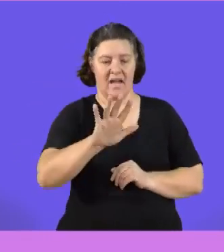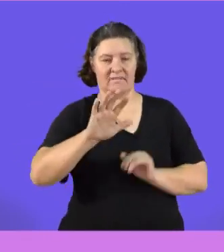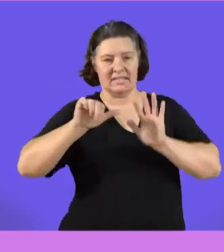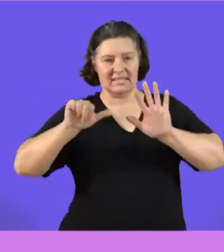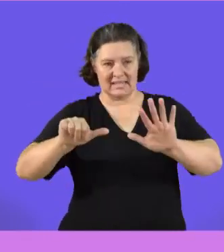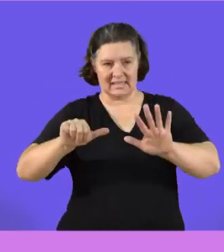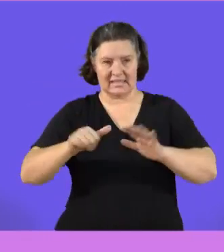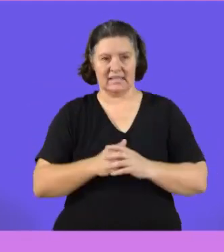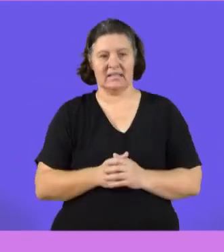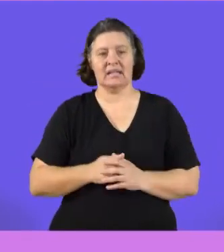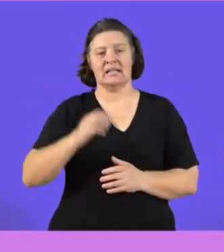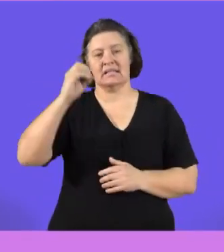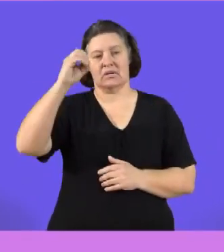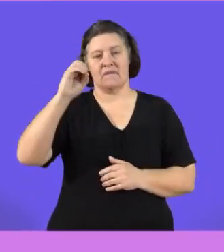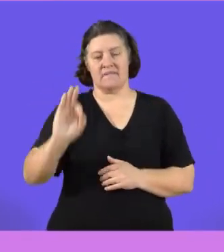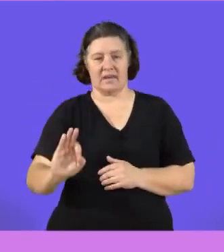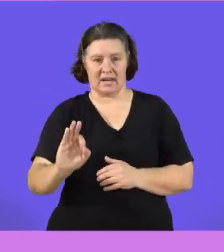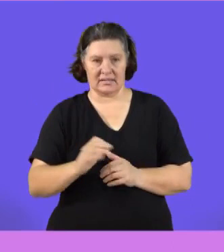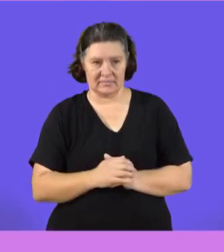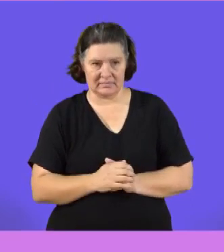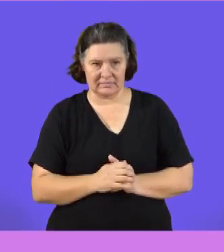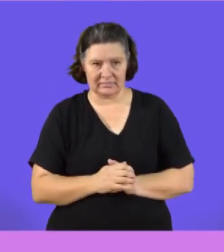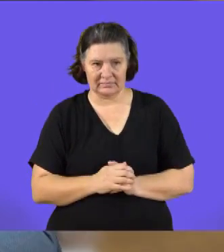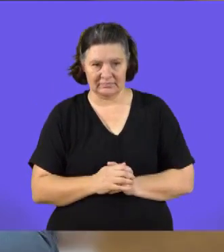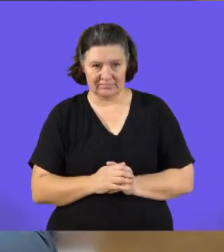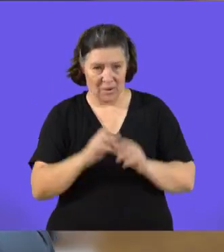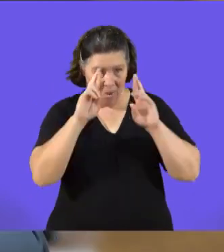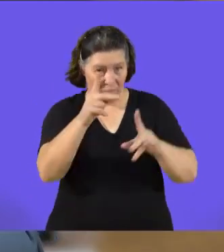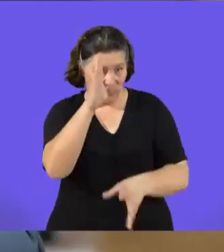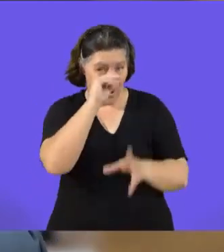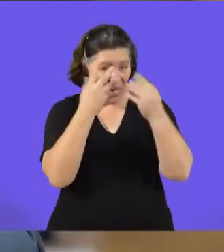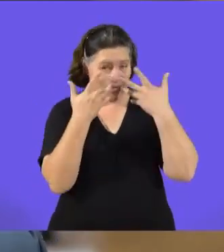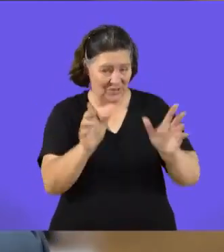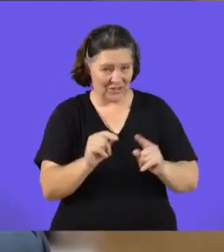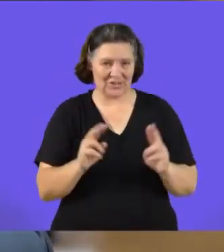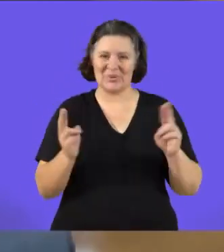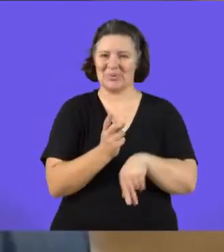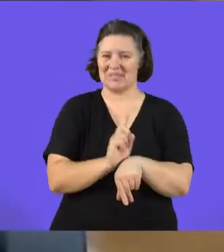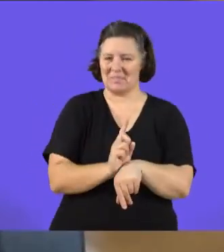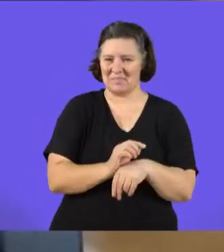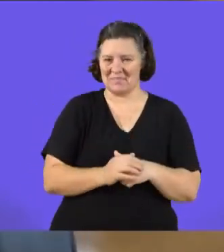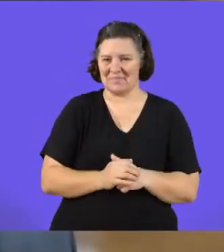128.56. And now that will be degrees Fahrenheit. I hope you've learned something in this short space of time.